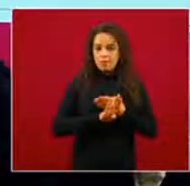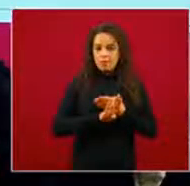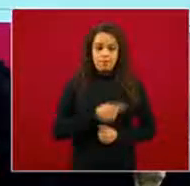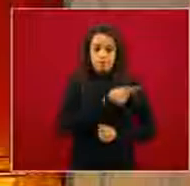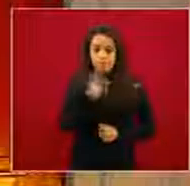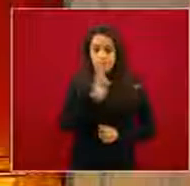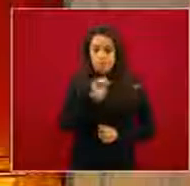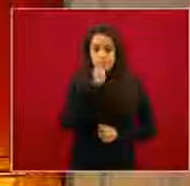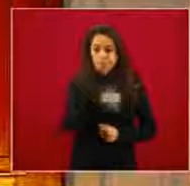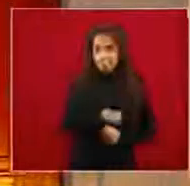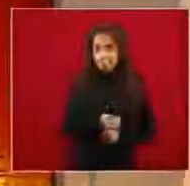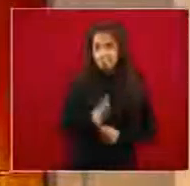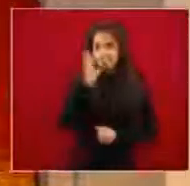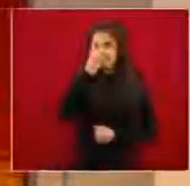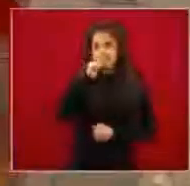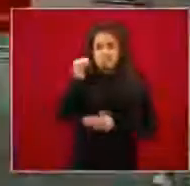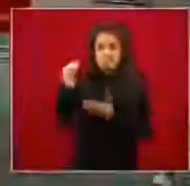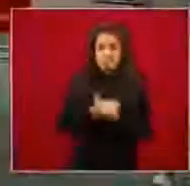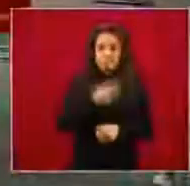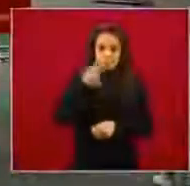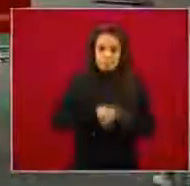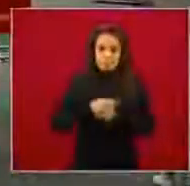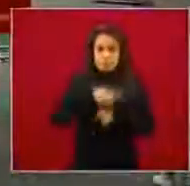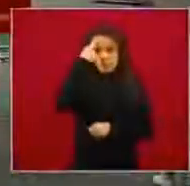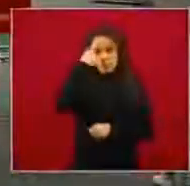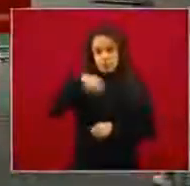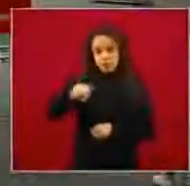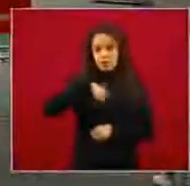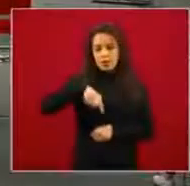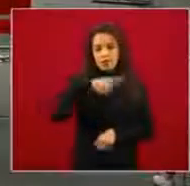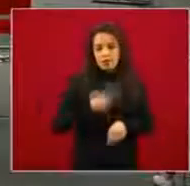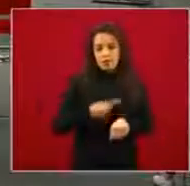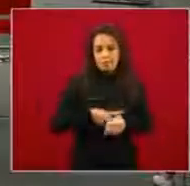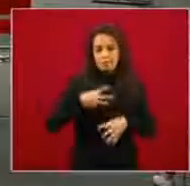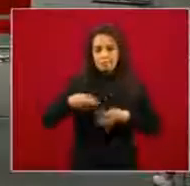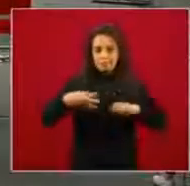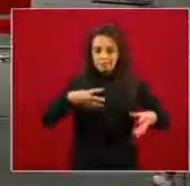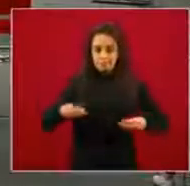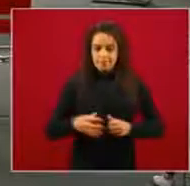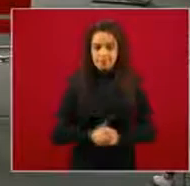then we will be able to control the risk. Thank you.